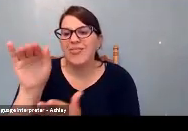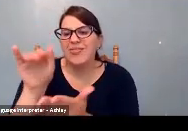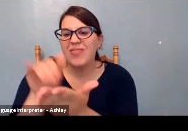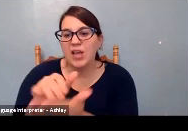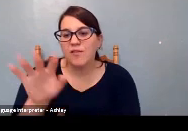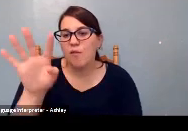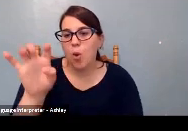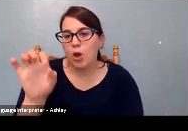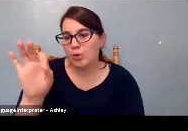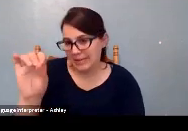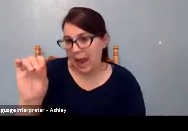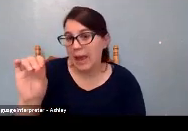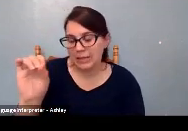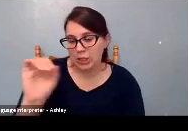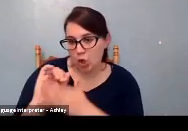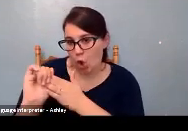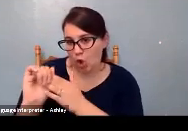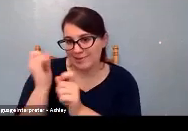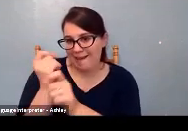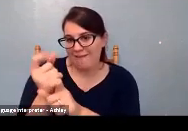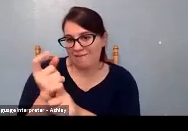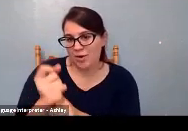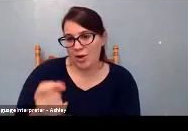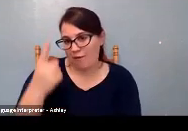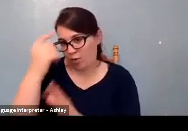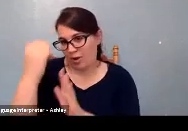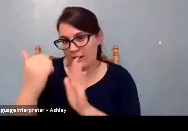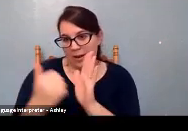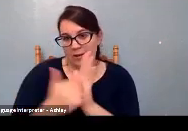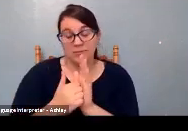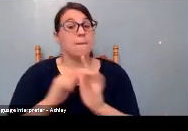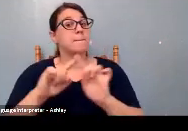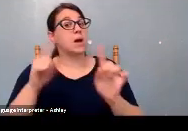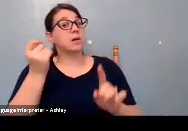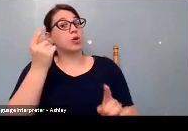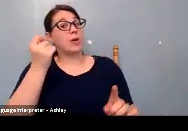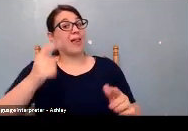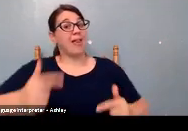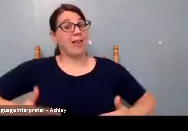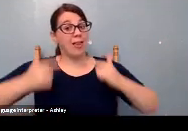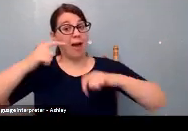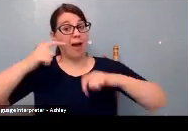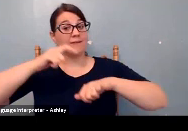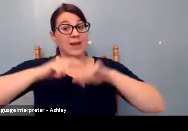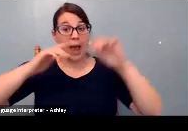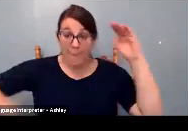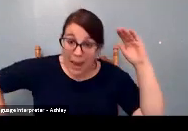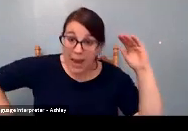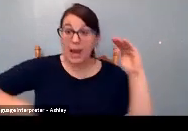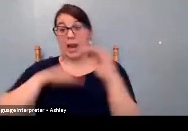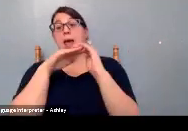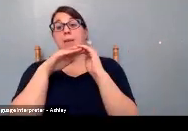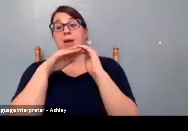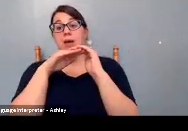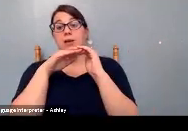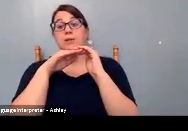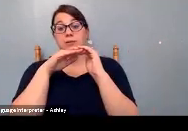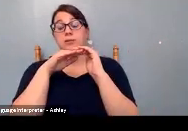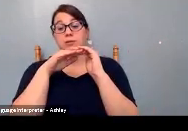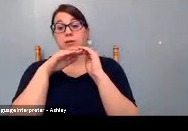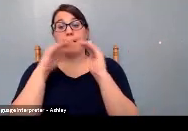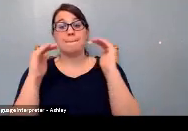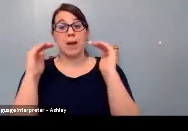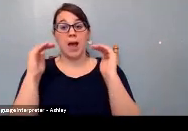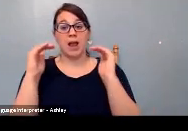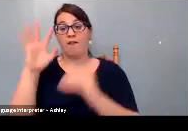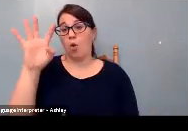$27,490 per account. And then the lifetime limit includes a balance limit of $482,000. Now this